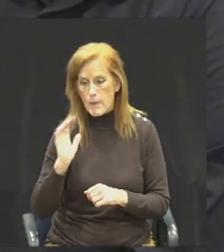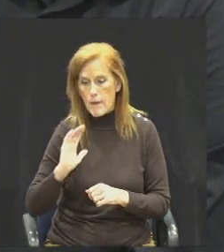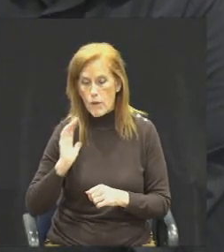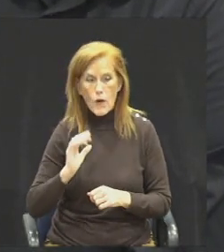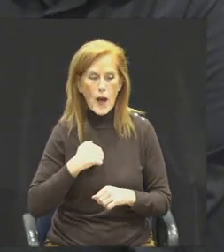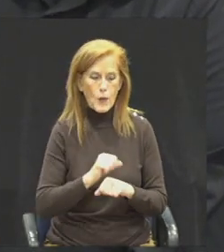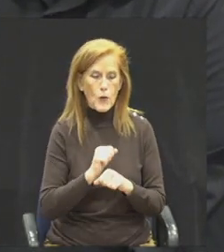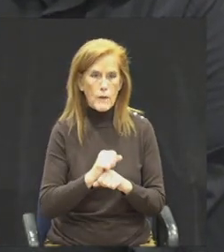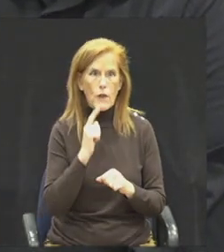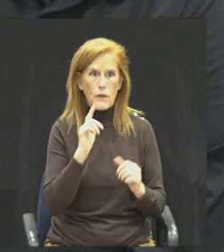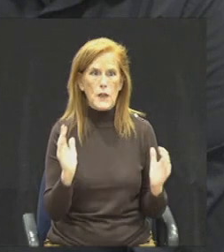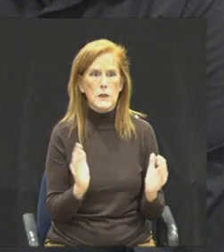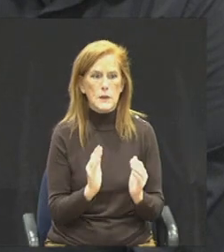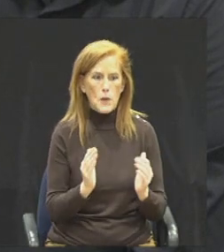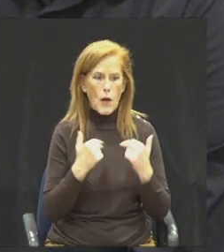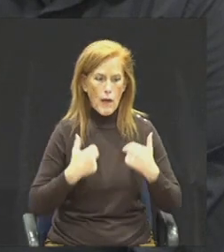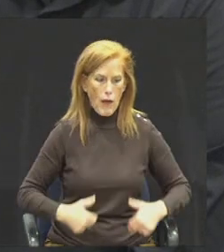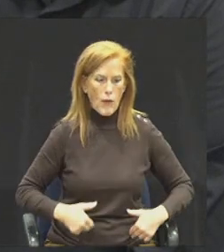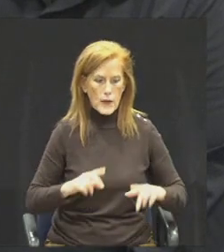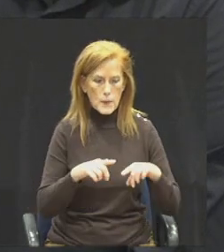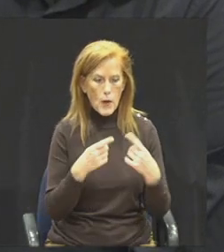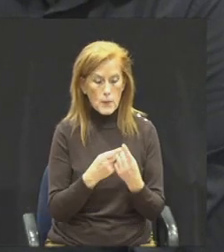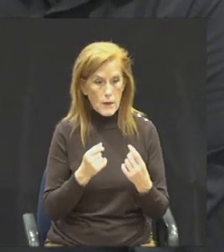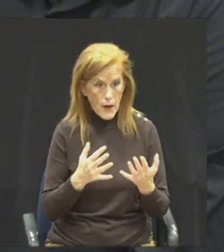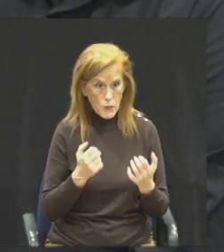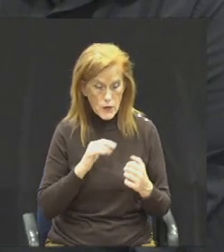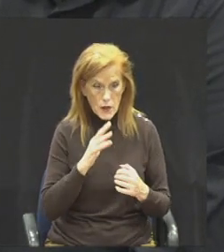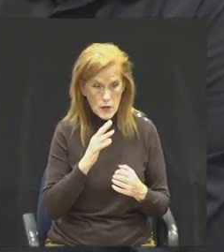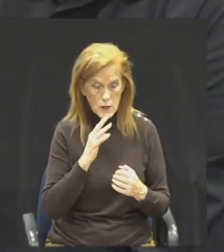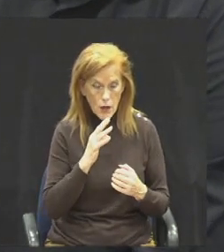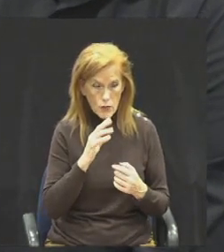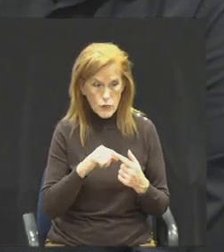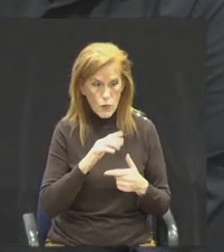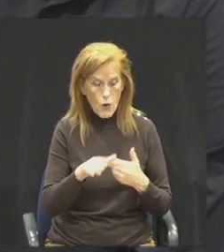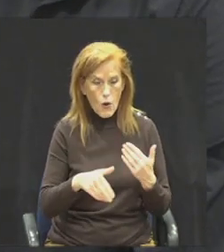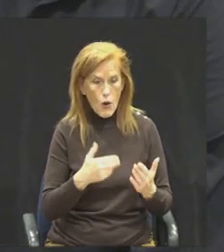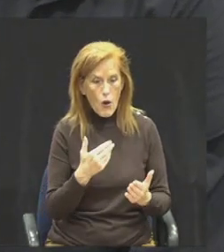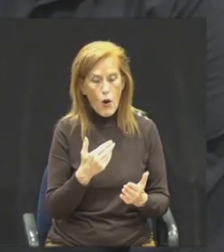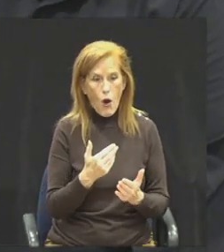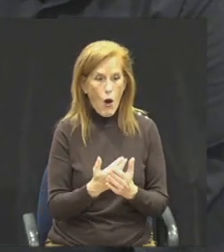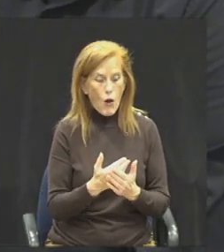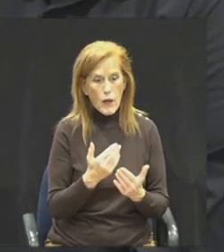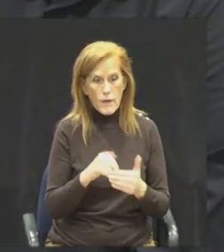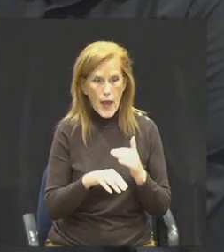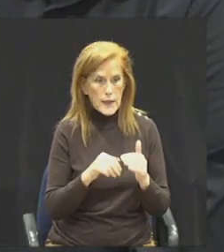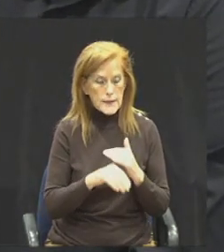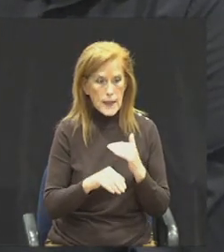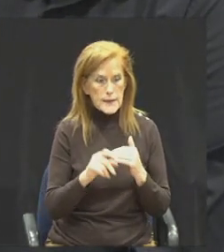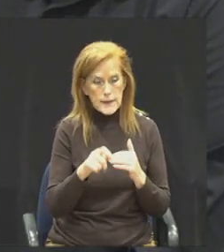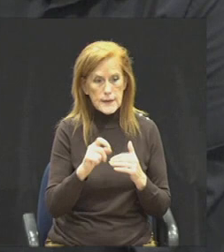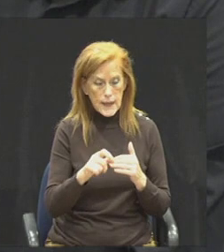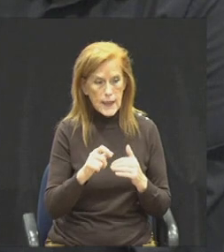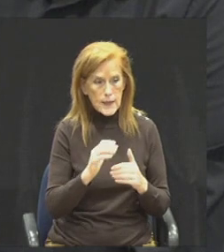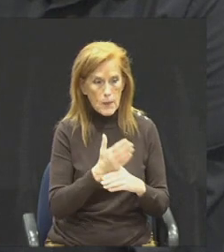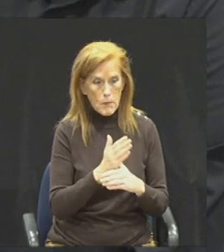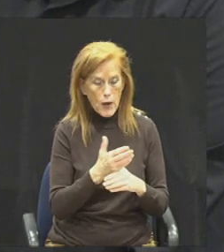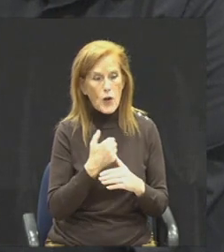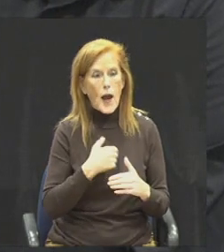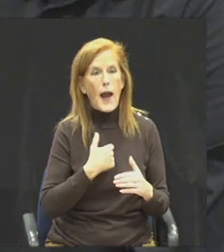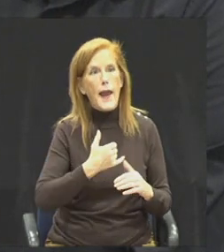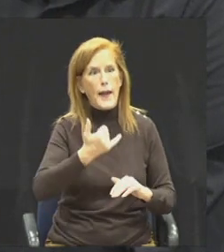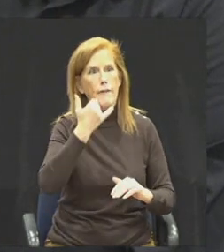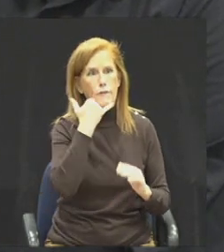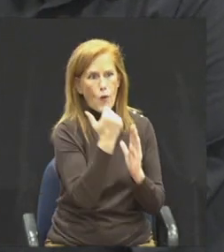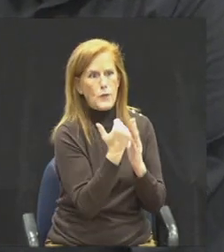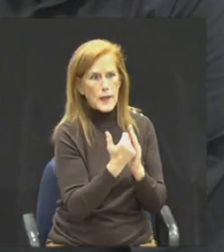much smaller health department. So if I wanted to talk to all of my access and functional needs partners, I literally had a phone roster that I